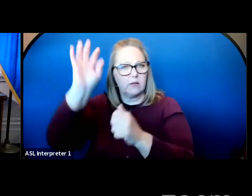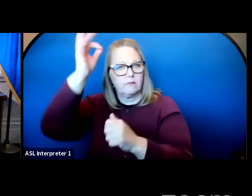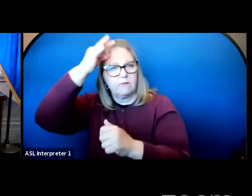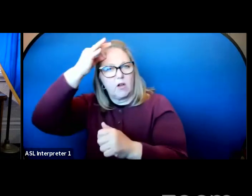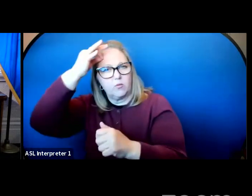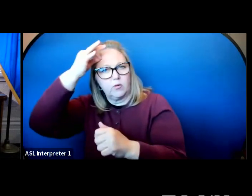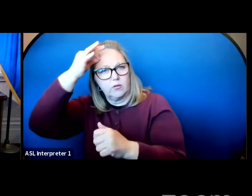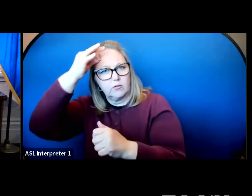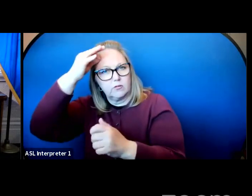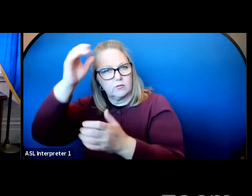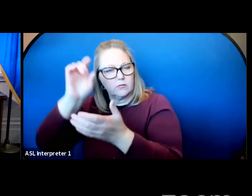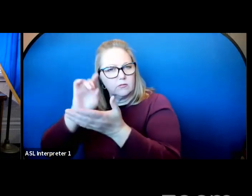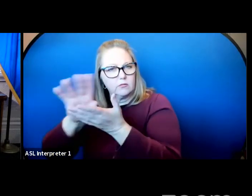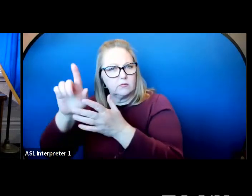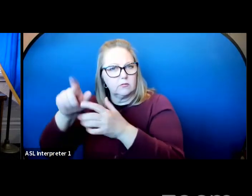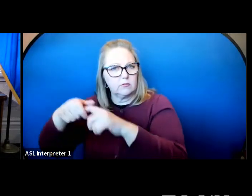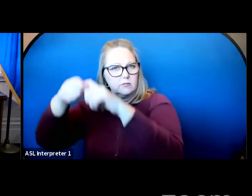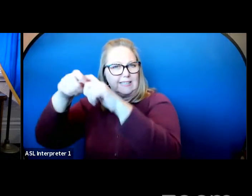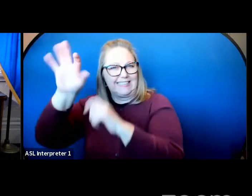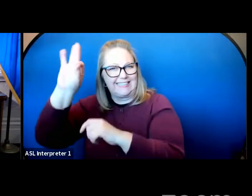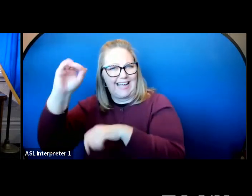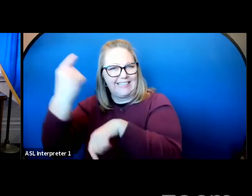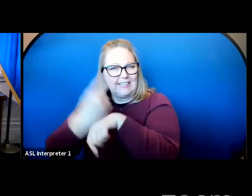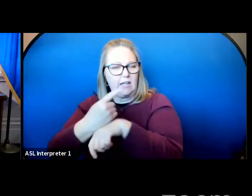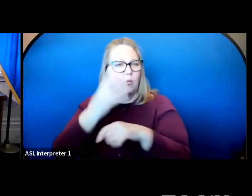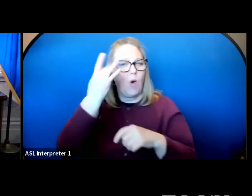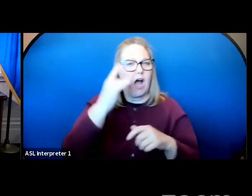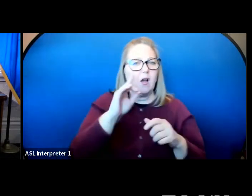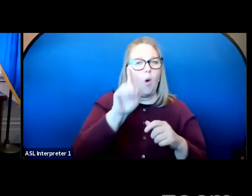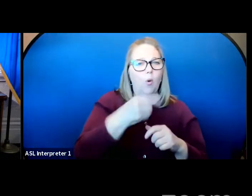moratorium, which ends in 90 days rather than 60.